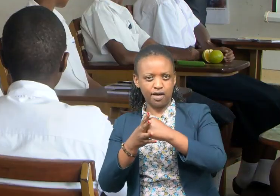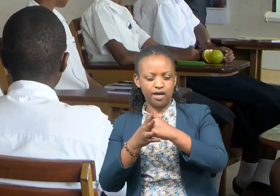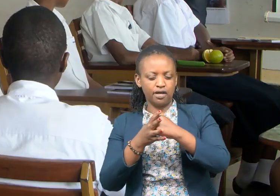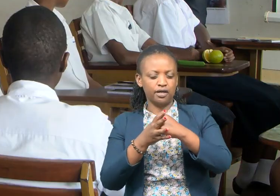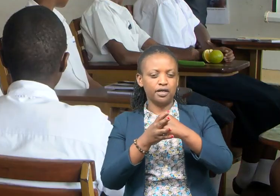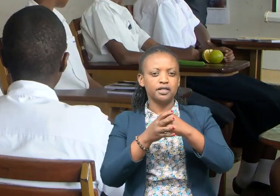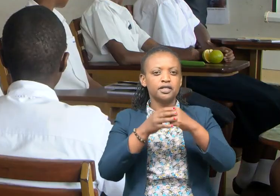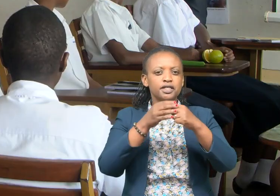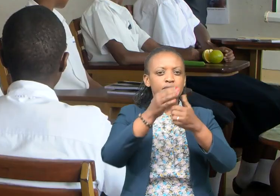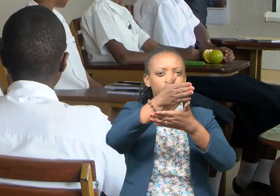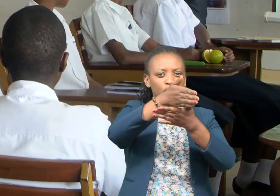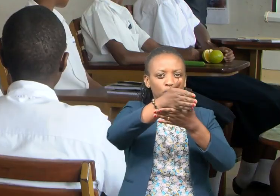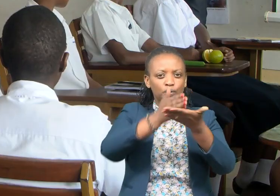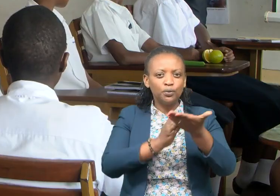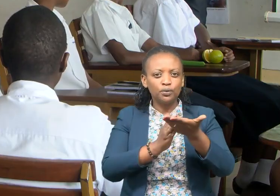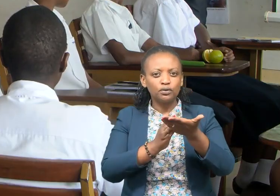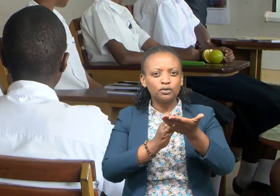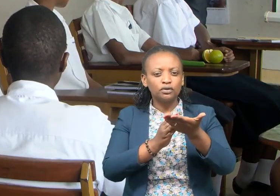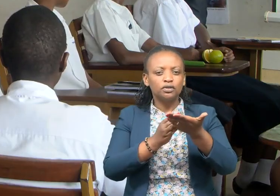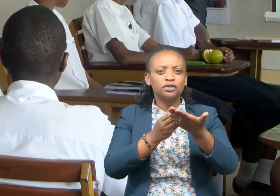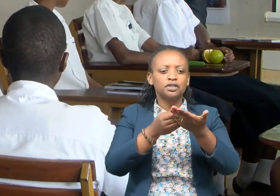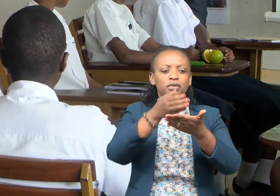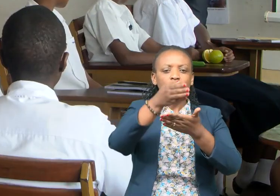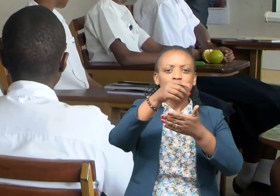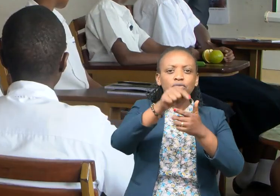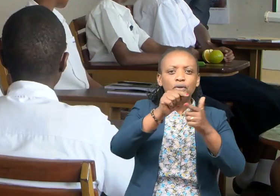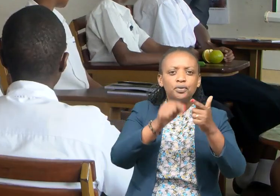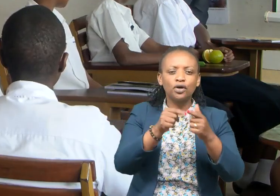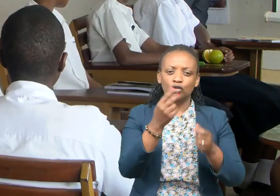9 divided by